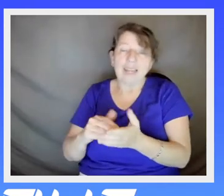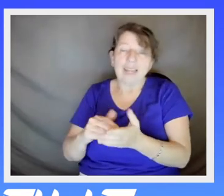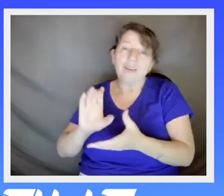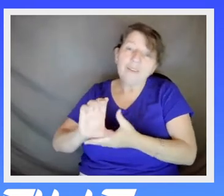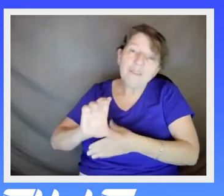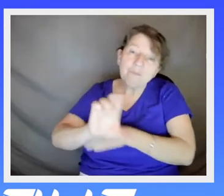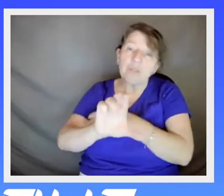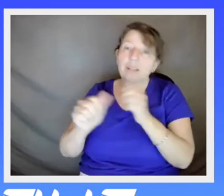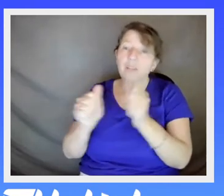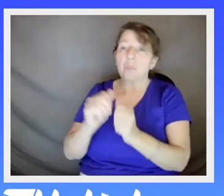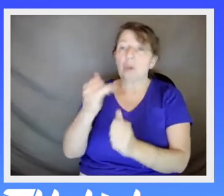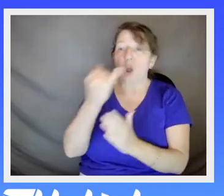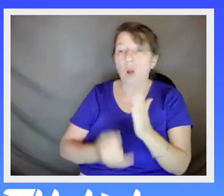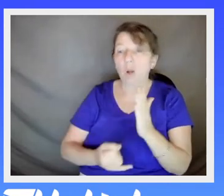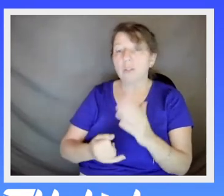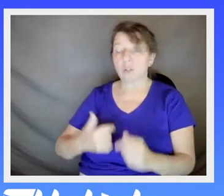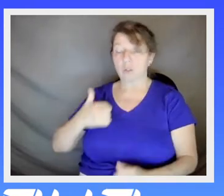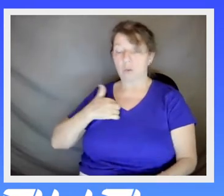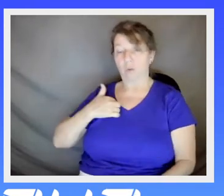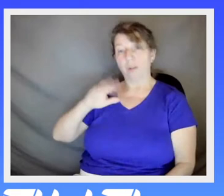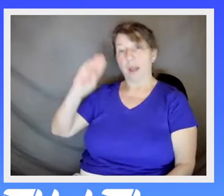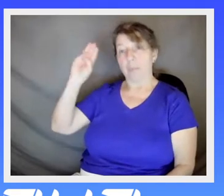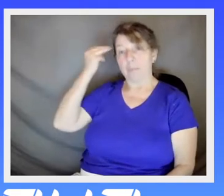mayor, I'll propose a state